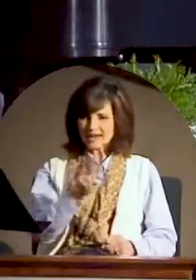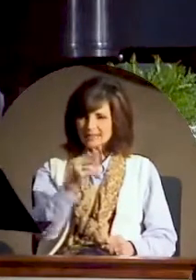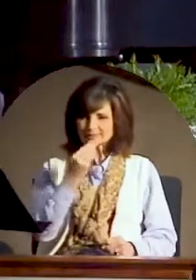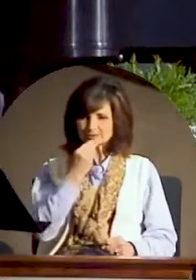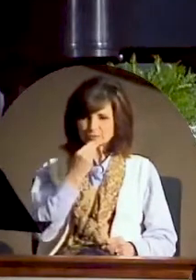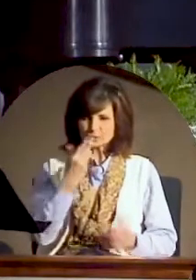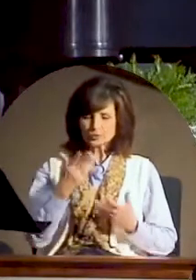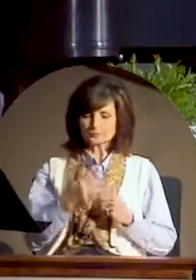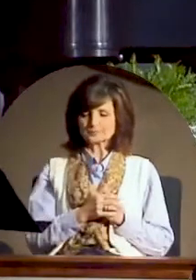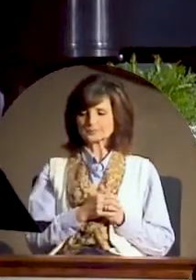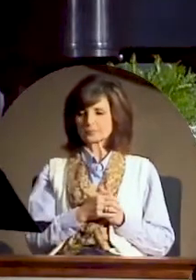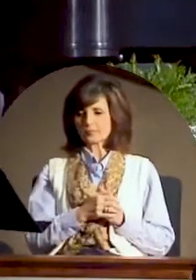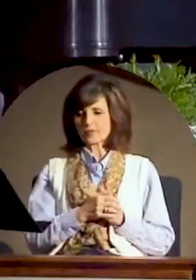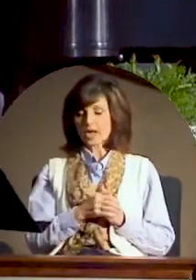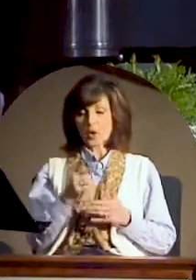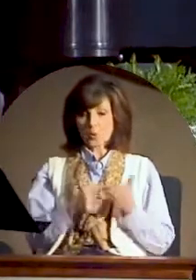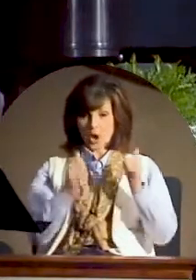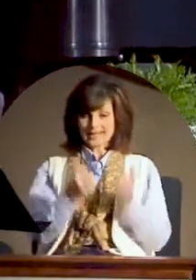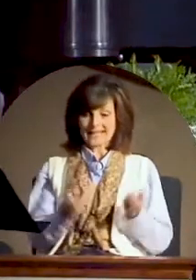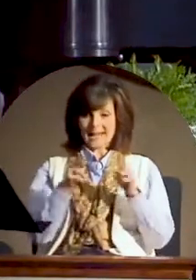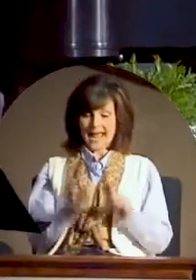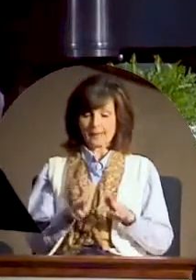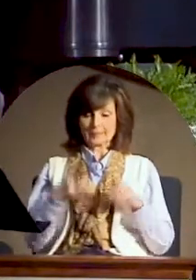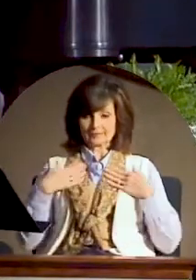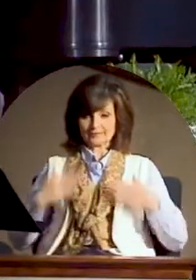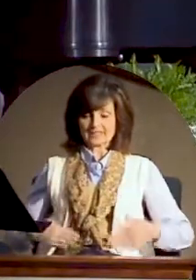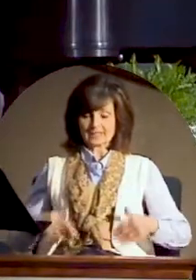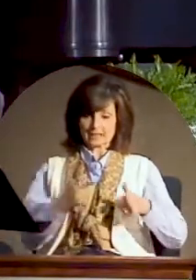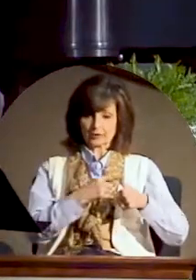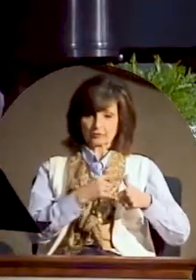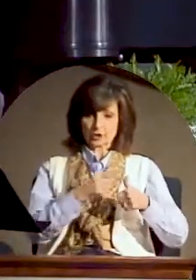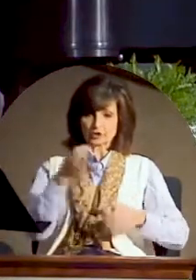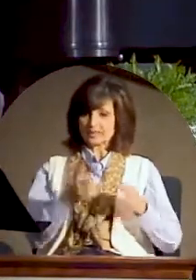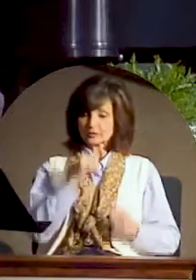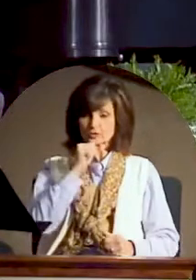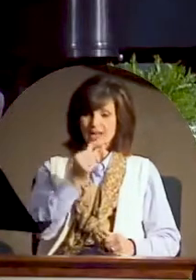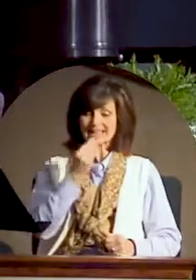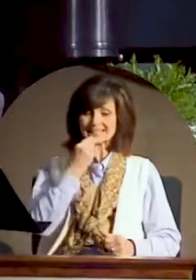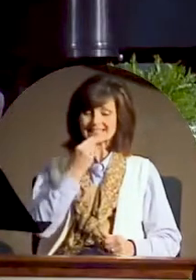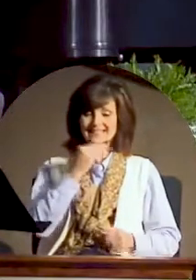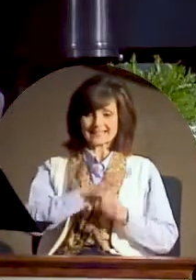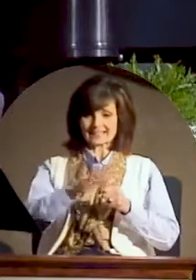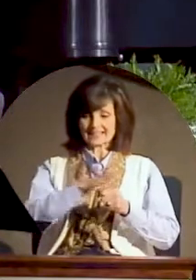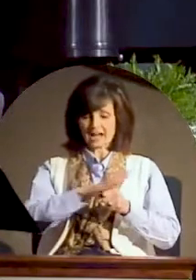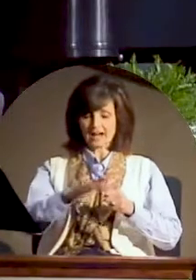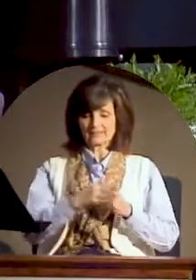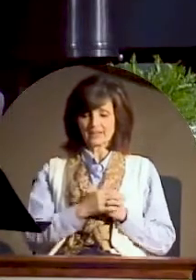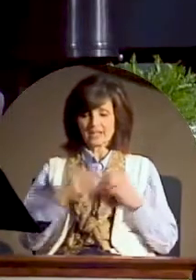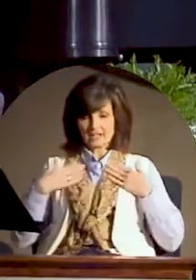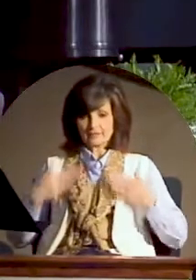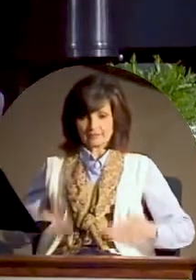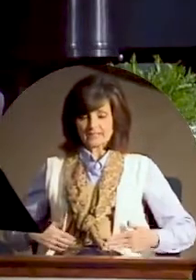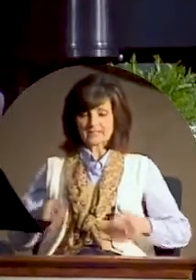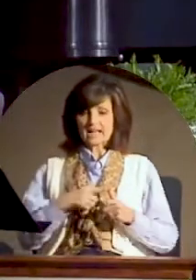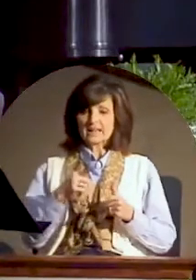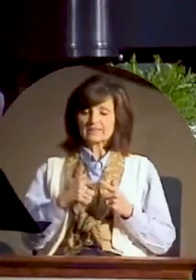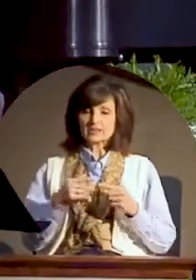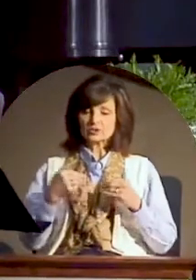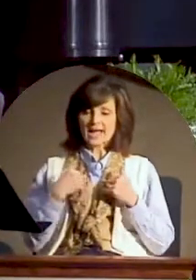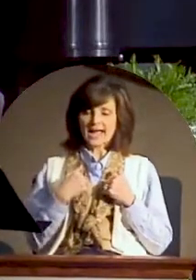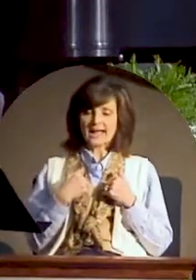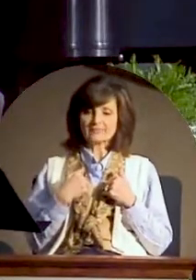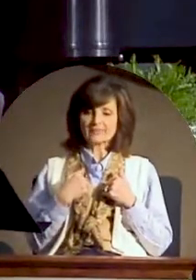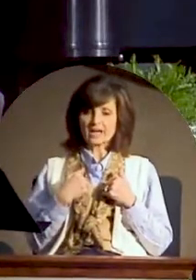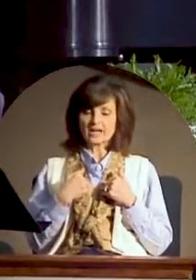physical food. Here's some things that can happen to you physically. First of all, if you're not taking in enough food physically, then you have a